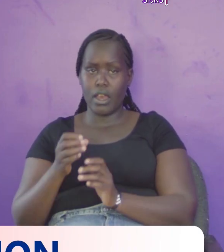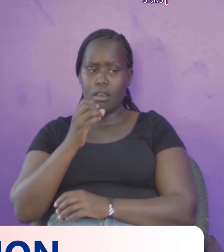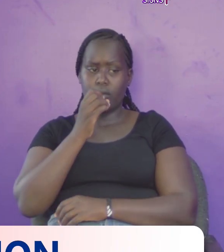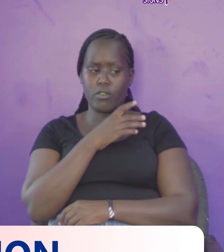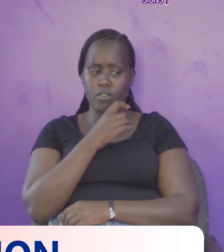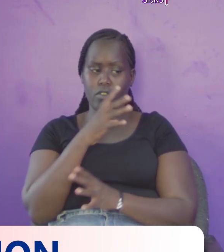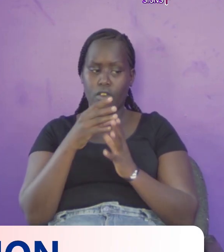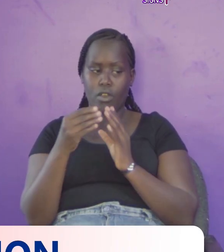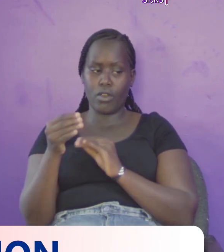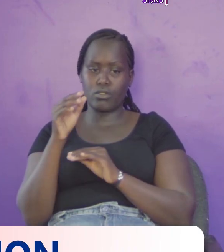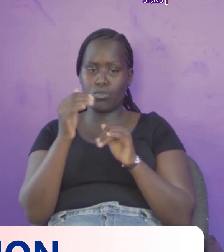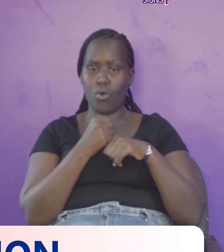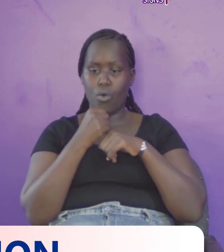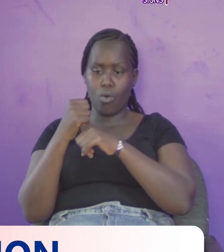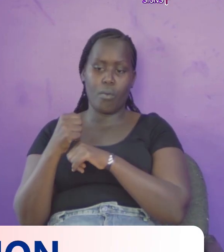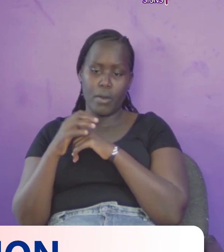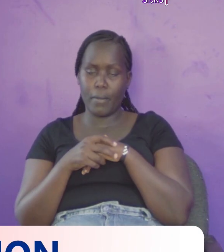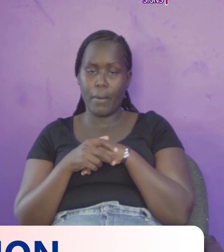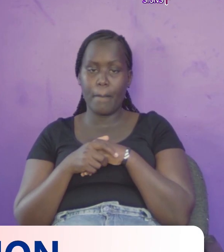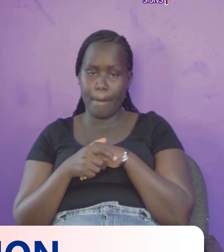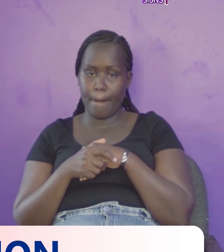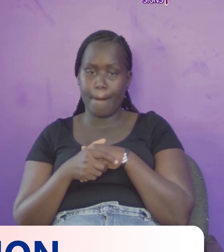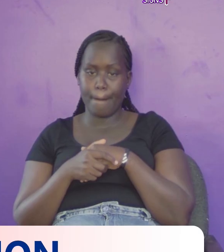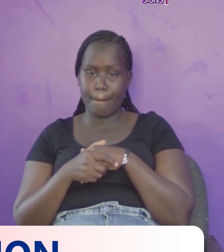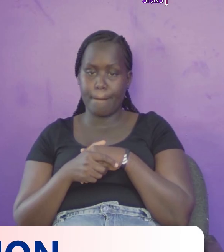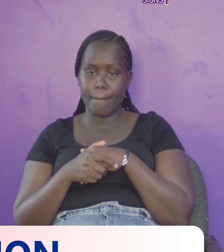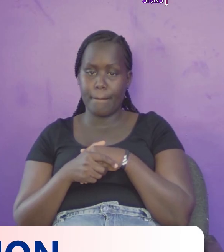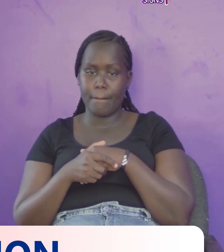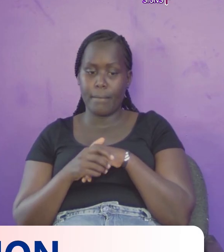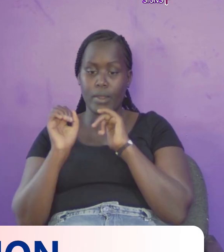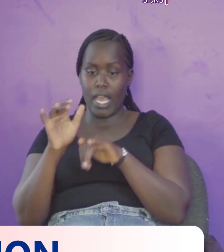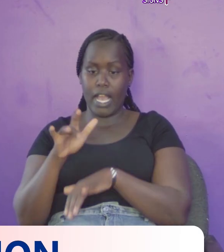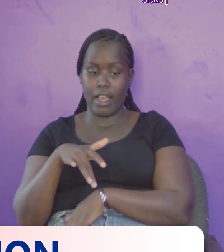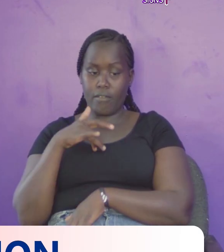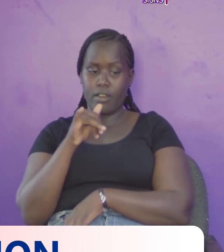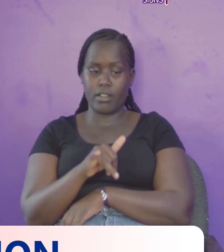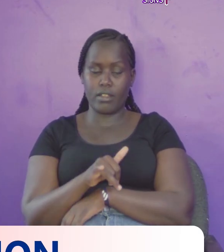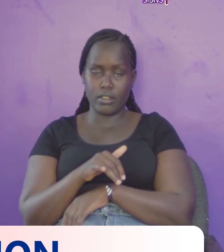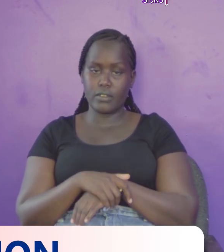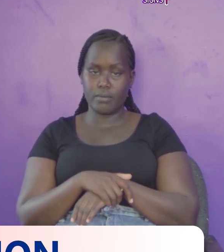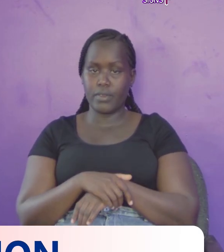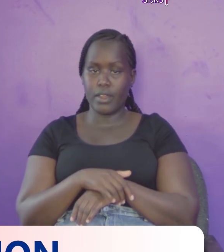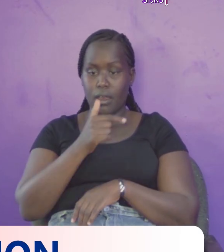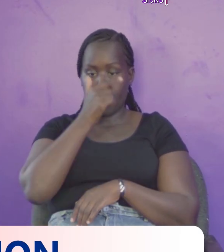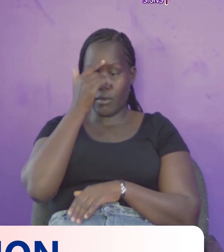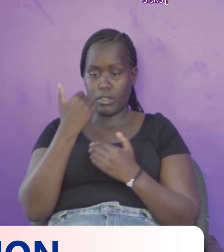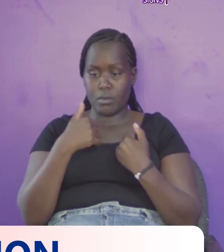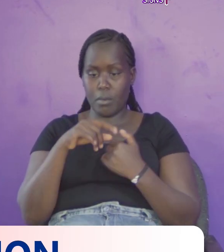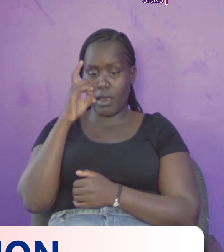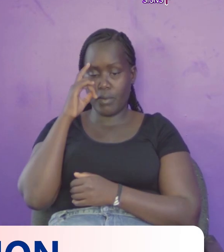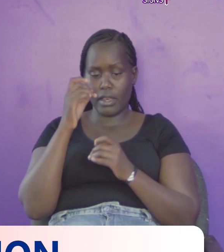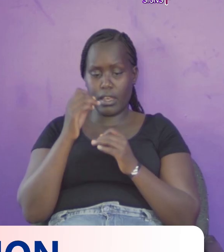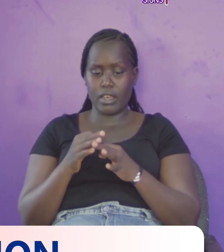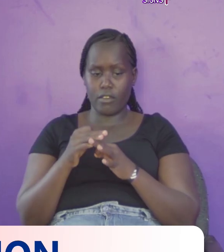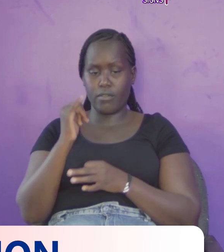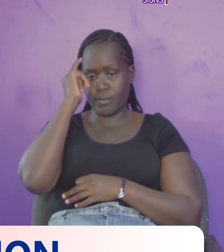Bay. I can feel you. I really can feel you. And again, you also make me afraid because I'm thinking, if Mr. Jonah was not